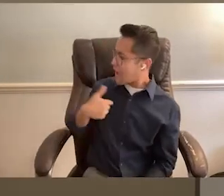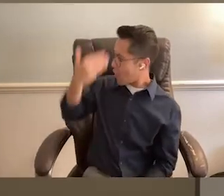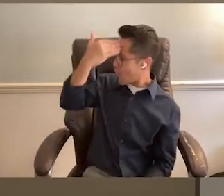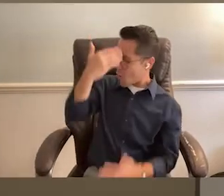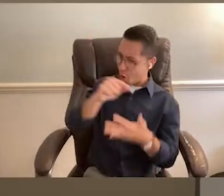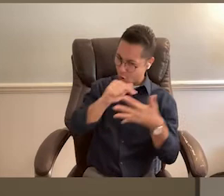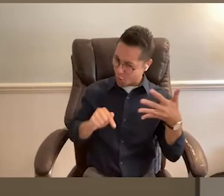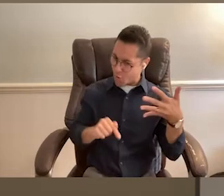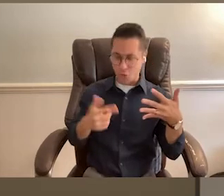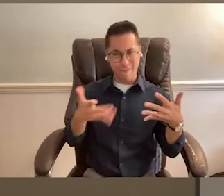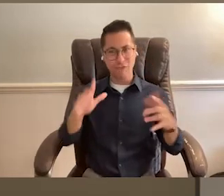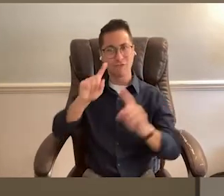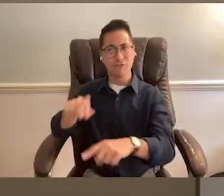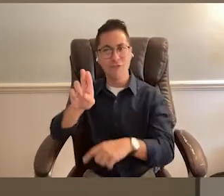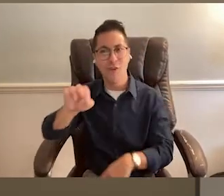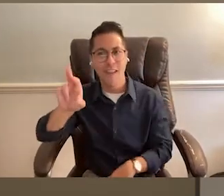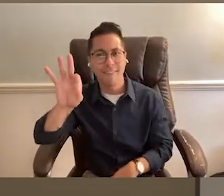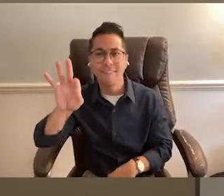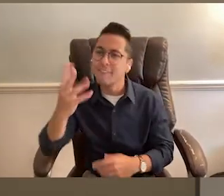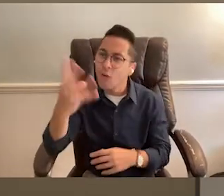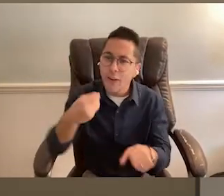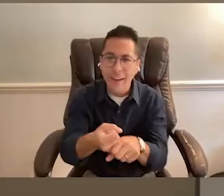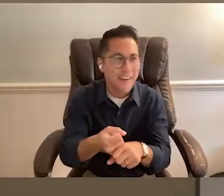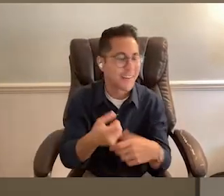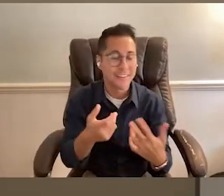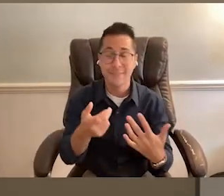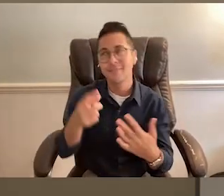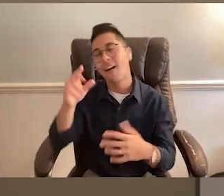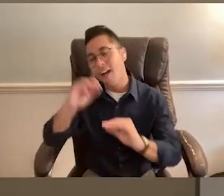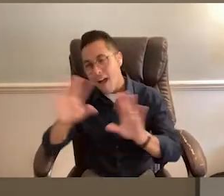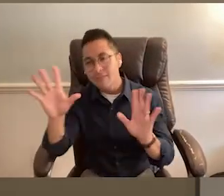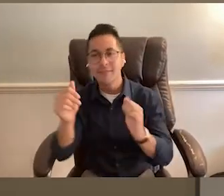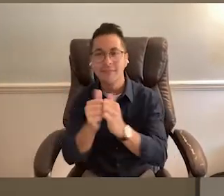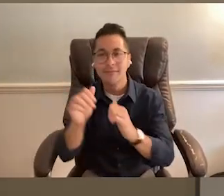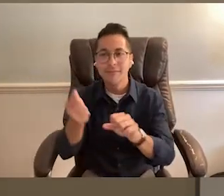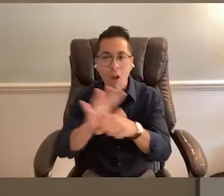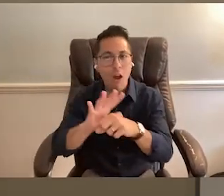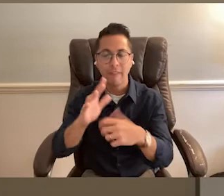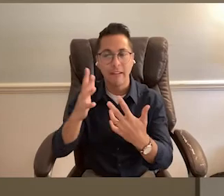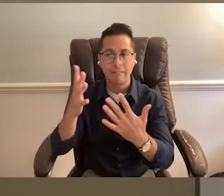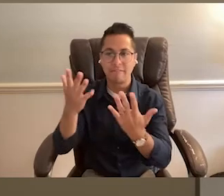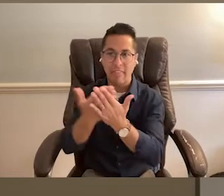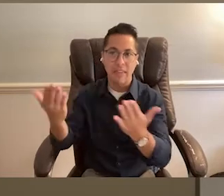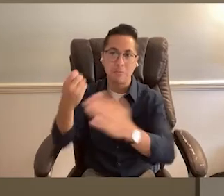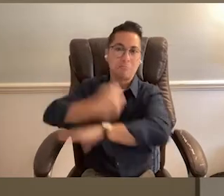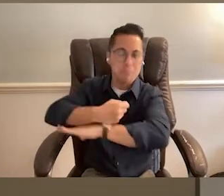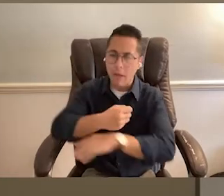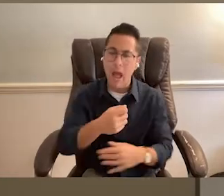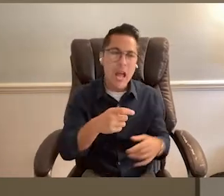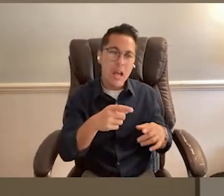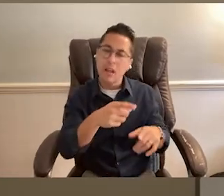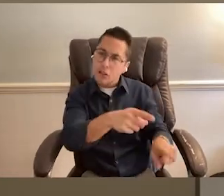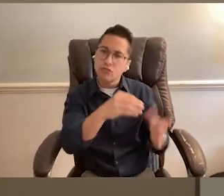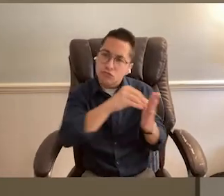not mirroring the traditional transition program model. So we are not a self-contained program on a college campus.